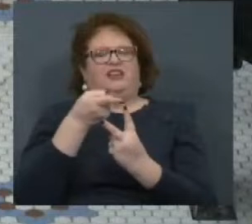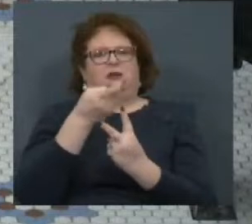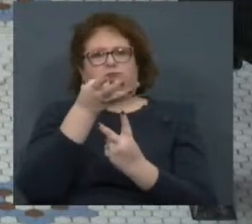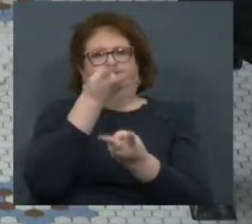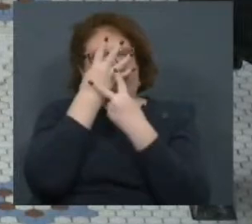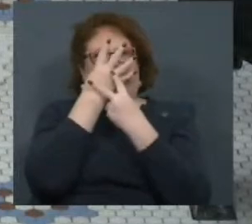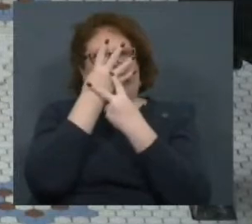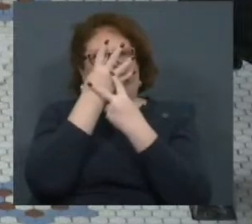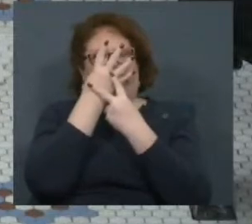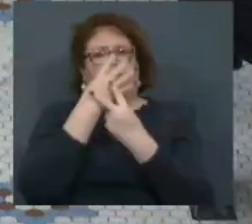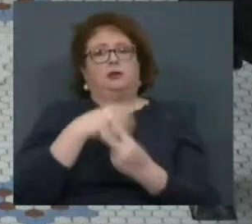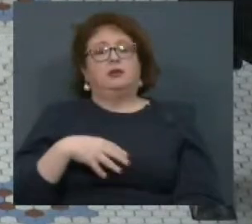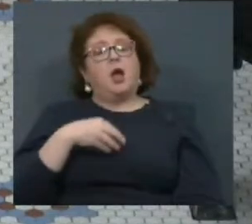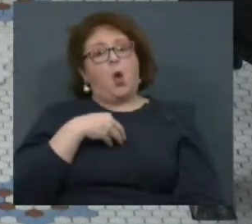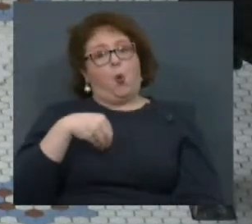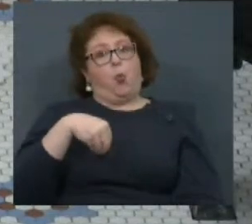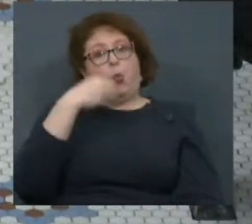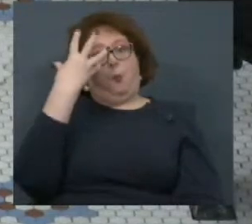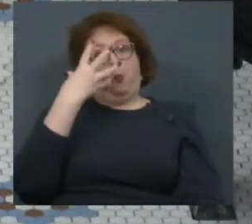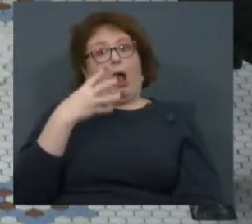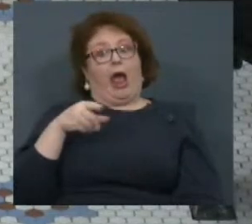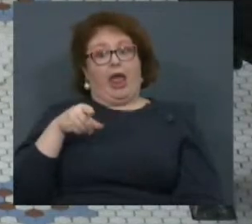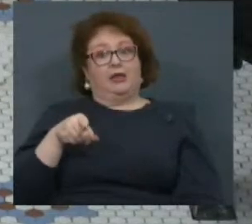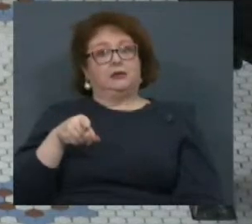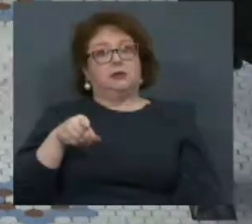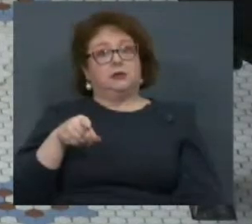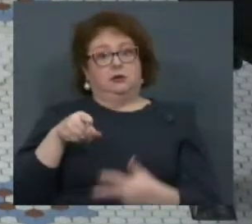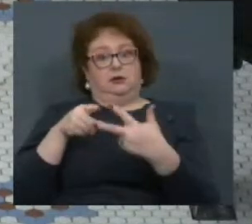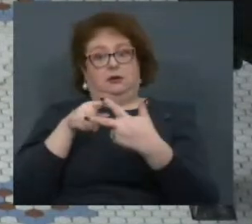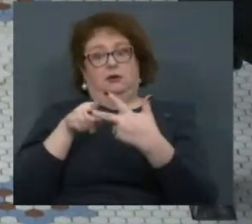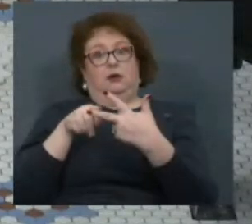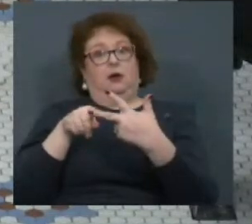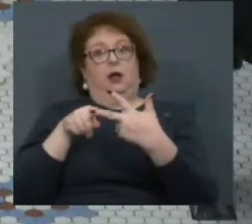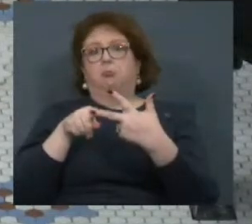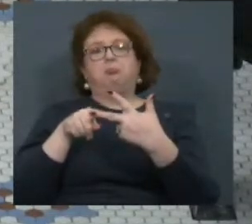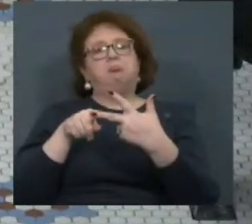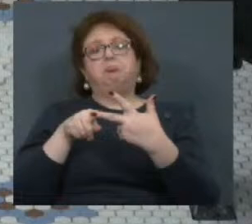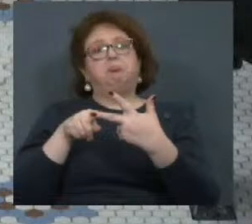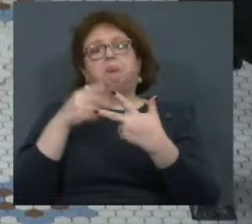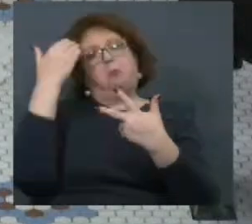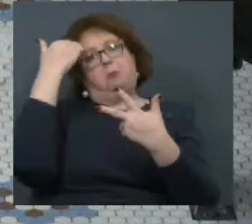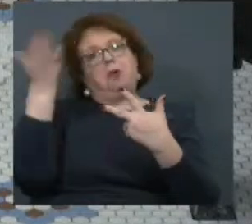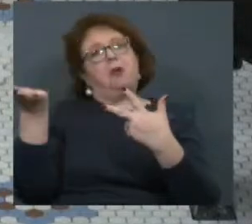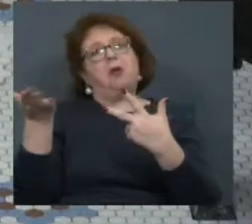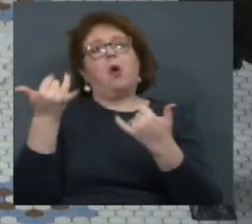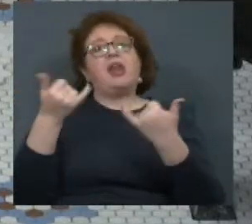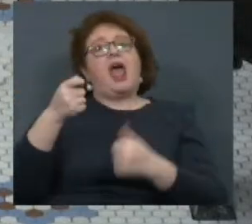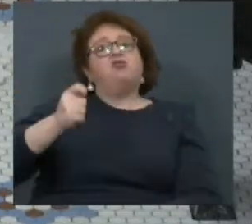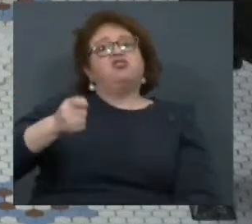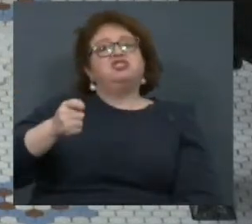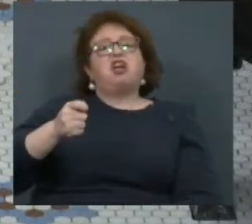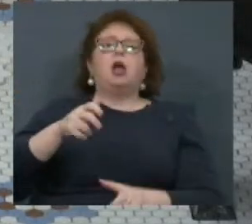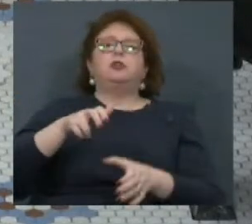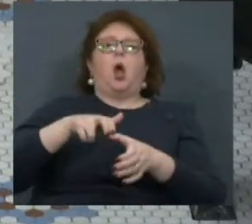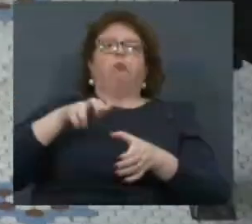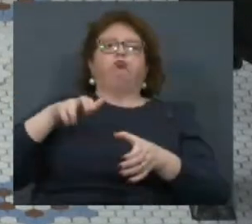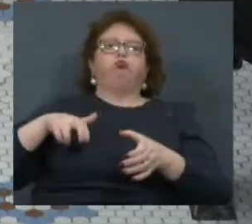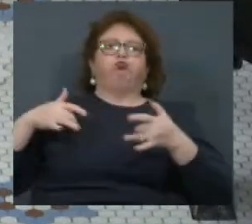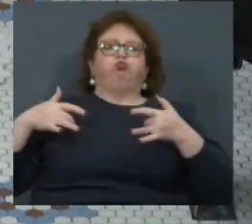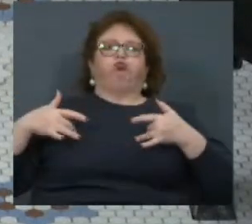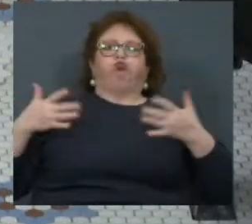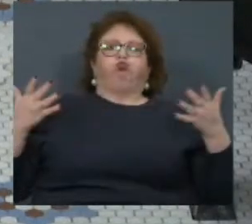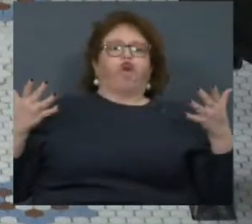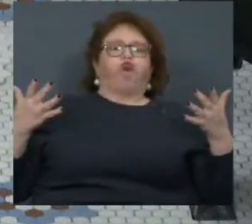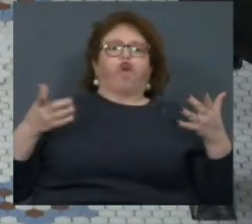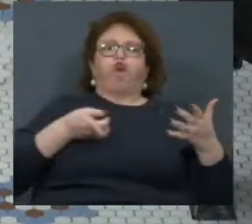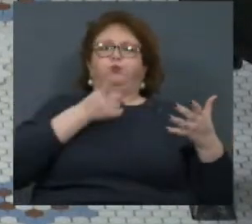we don't know. Judge has recused himself. We don't know what's going on with that case at all. But I do know that the other